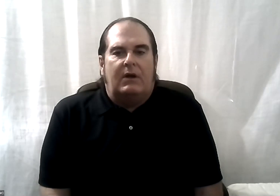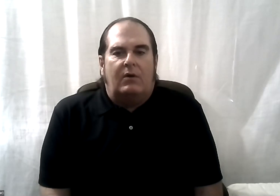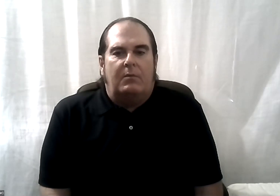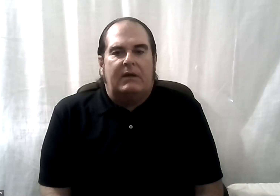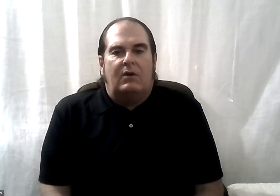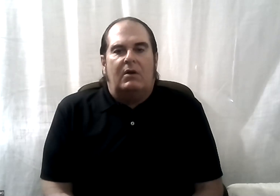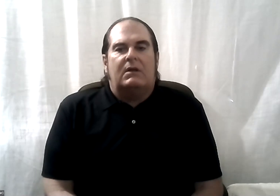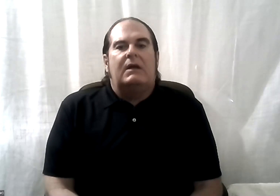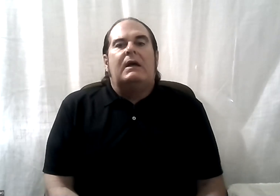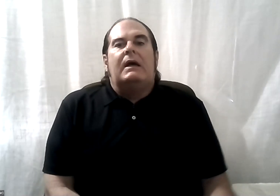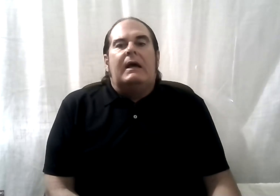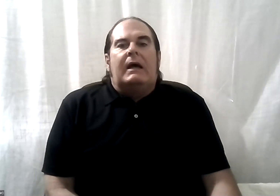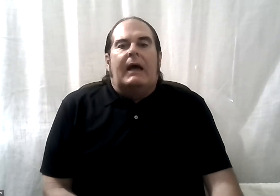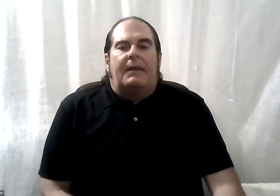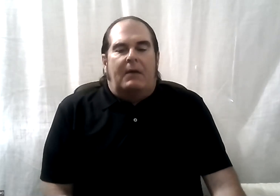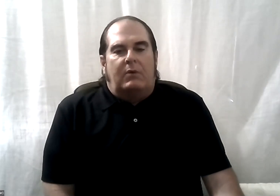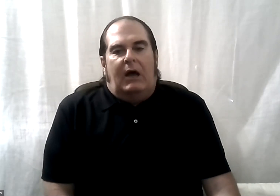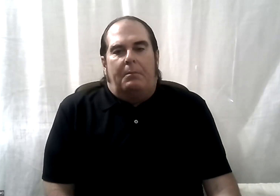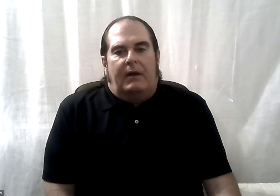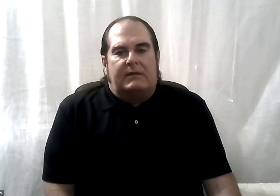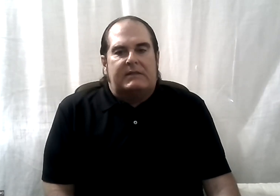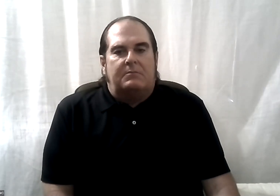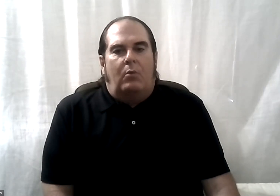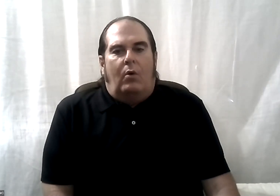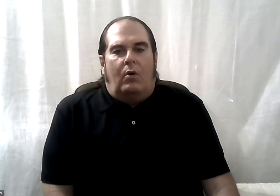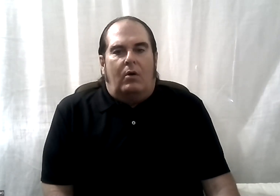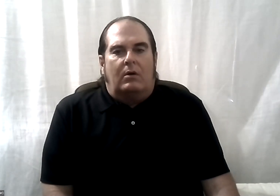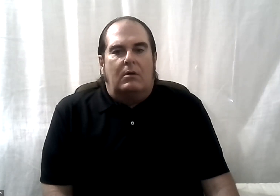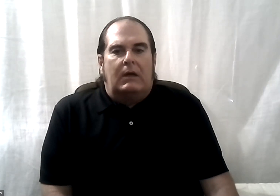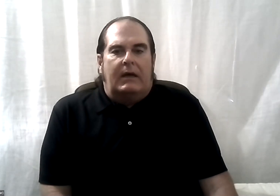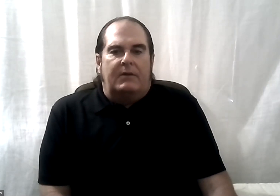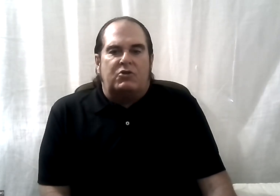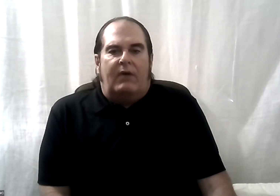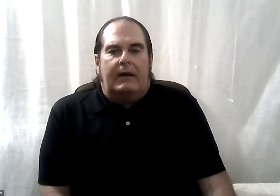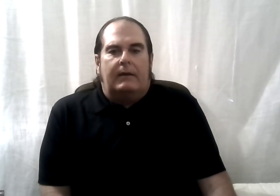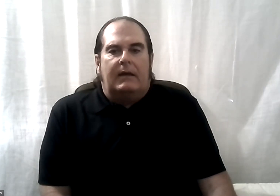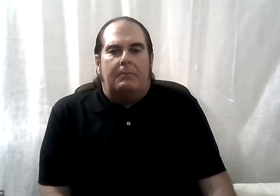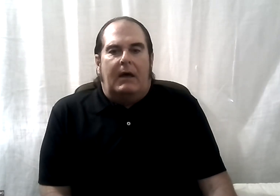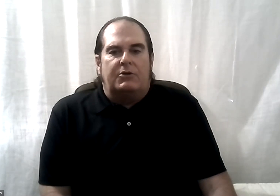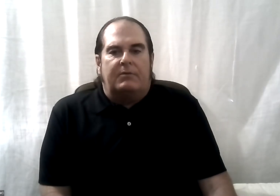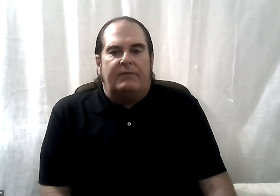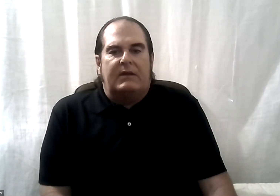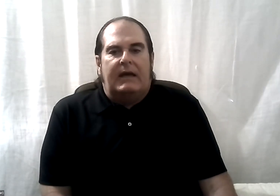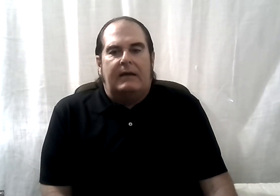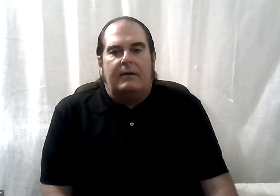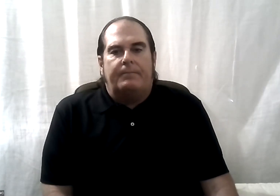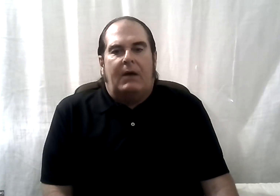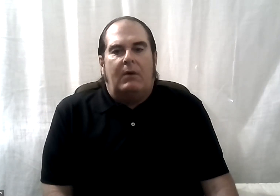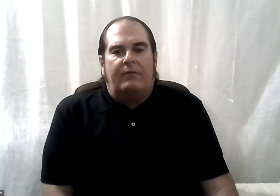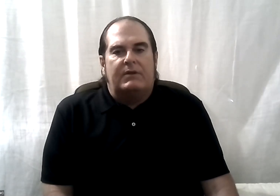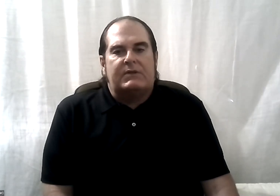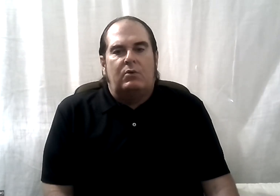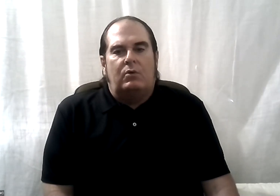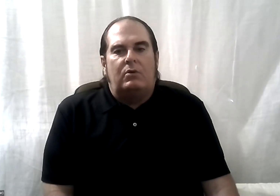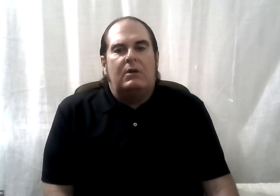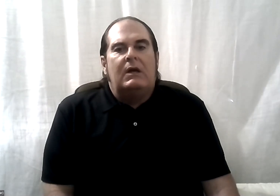so we know that we can look, and that would help us more in the tracking and monitoring of the data.